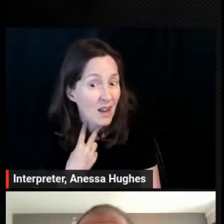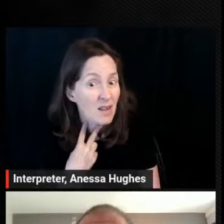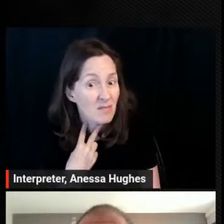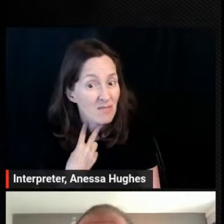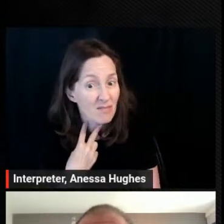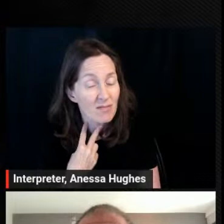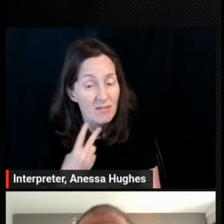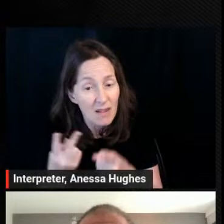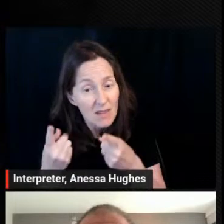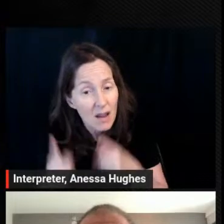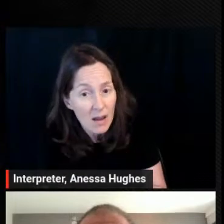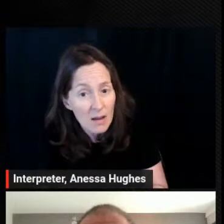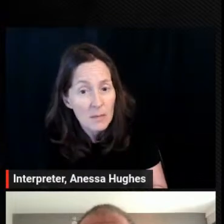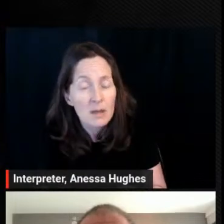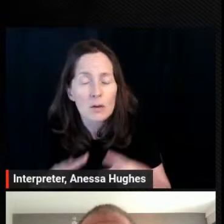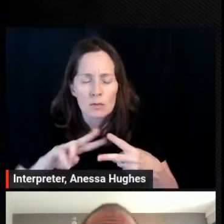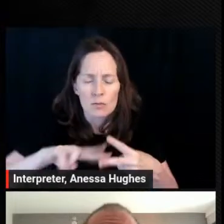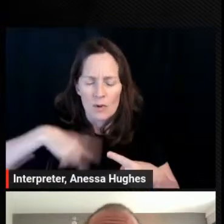Railroad.